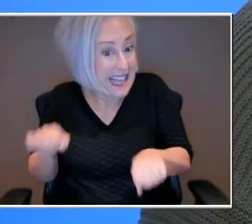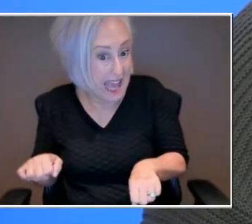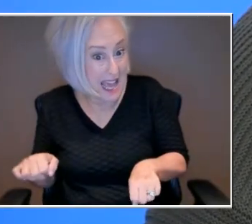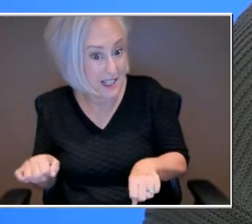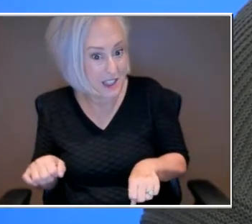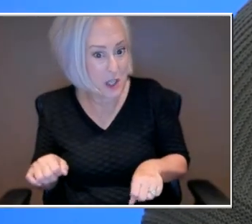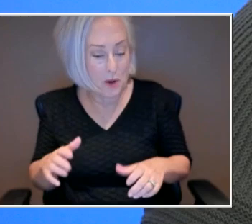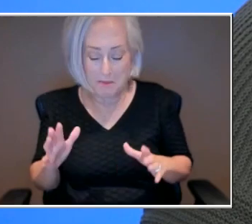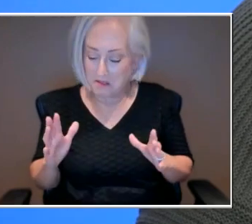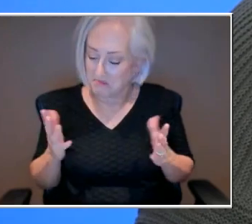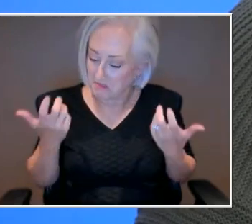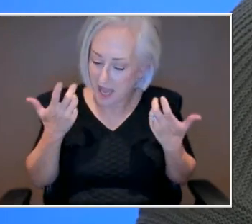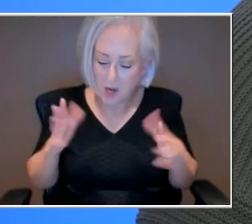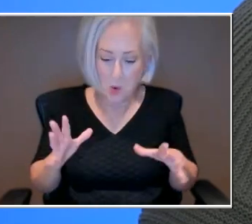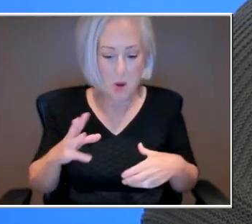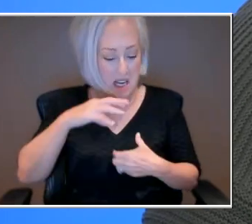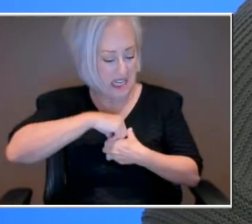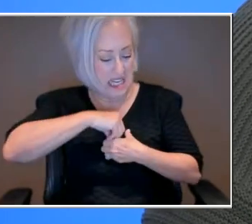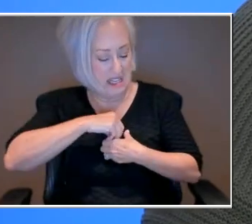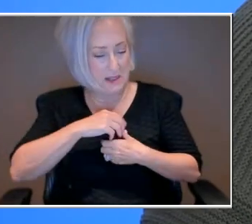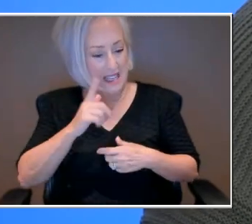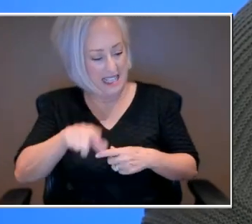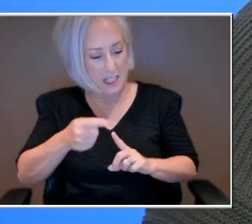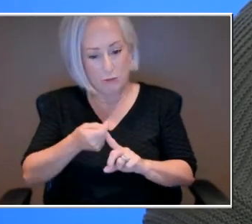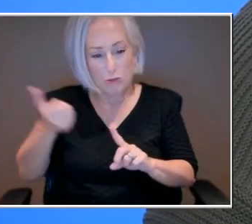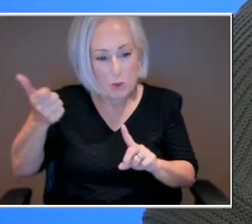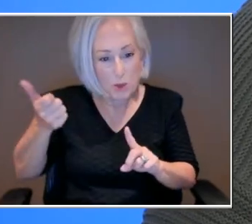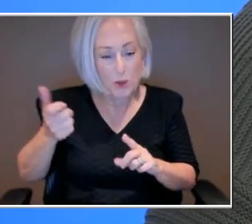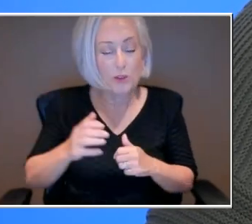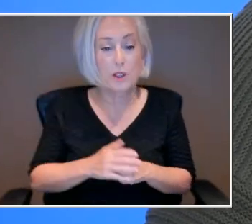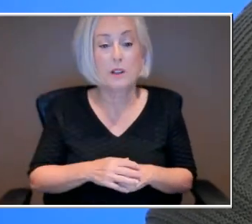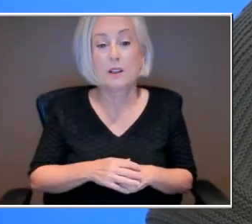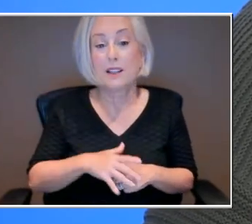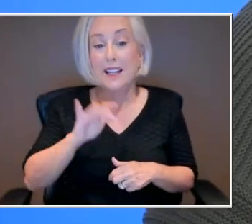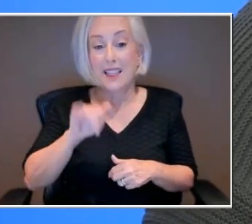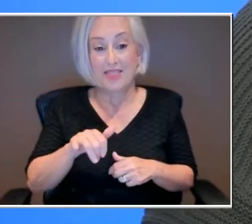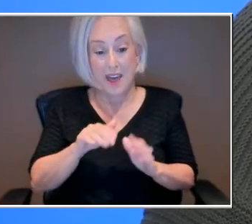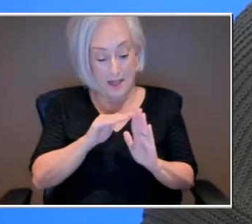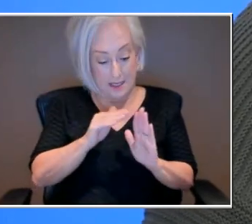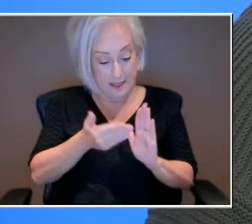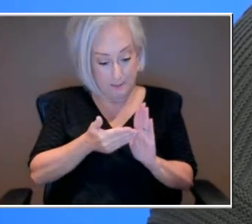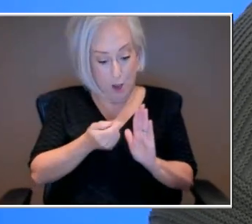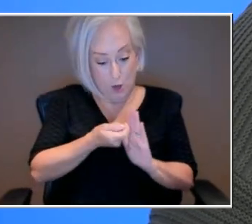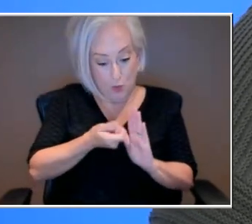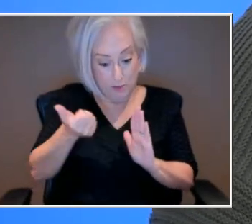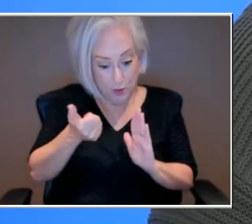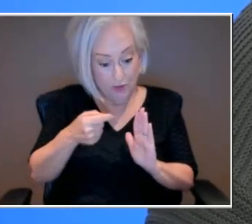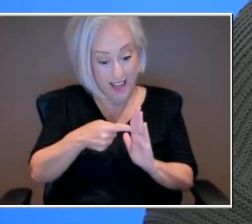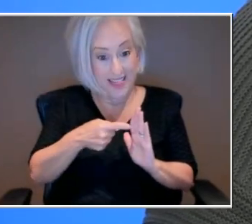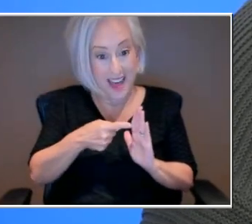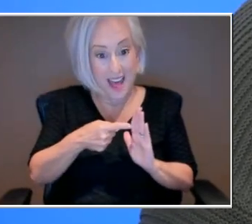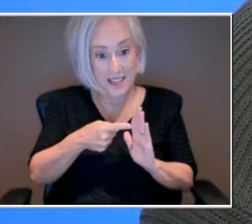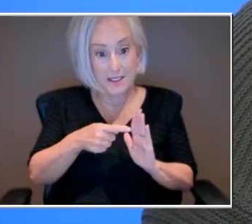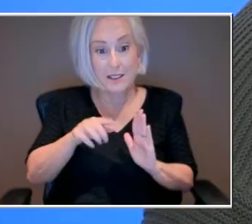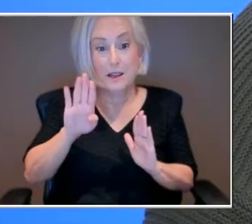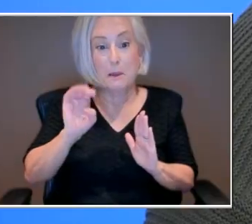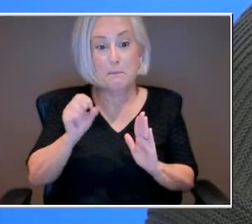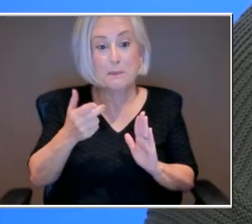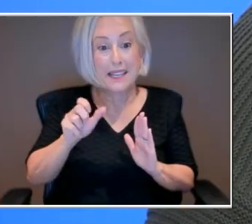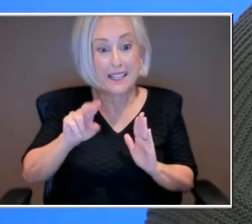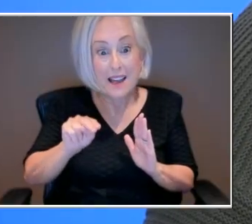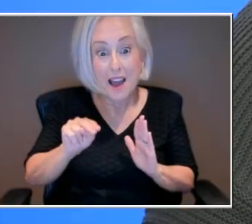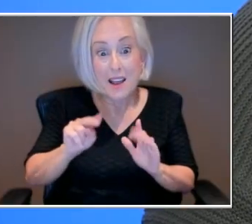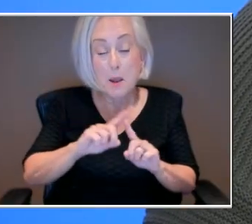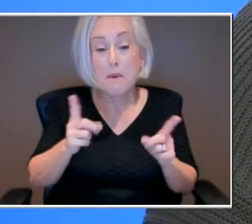this in me. So the spot that actually was going to be removed was benign. There was just cancer around it that hadn't